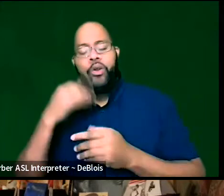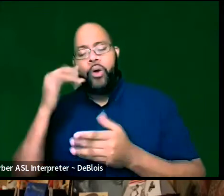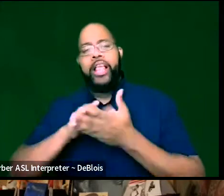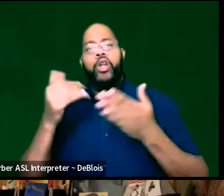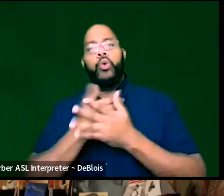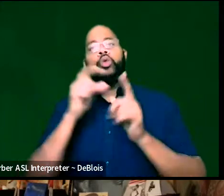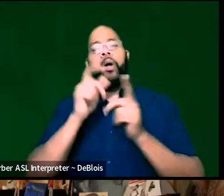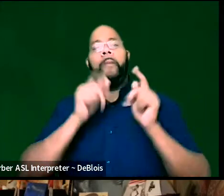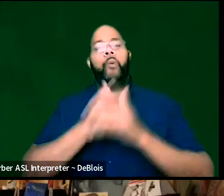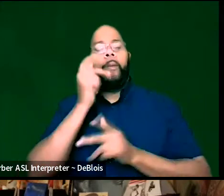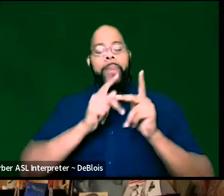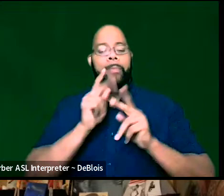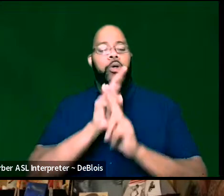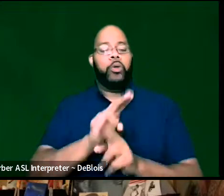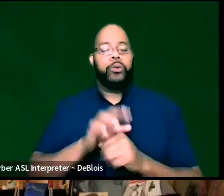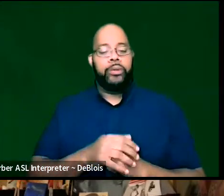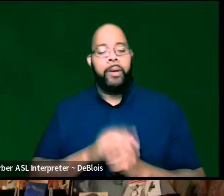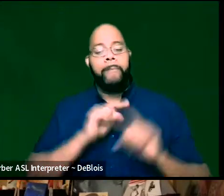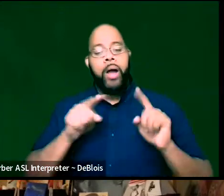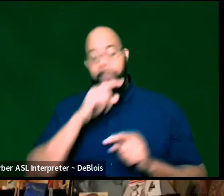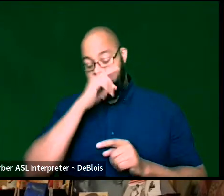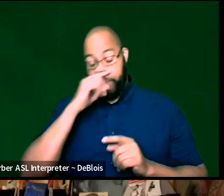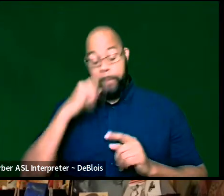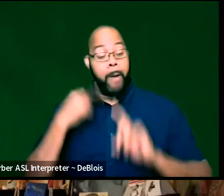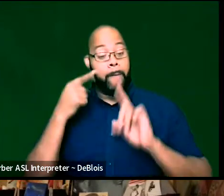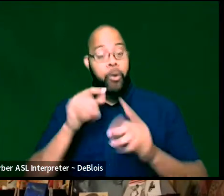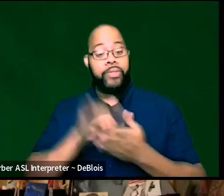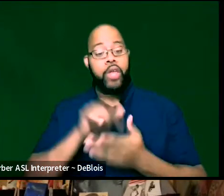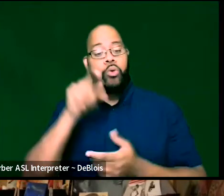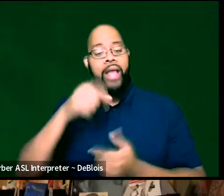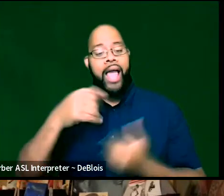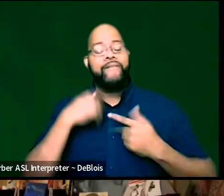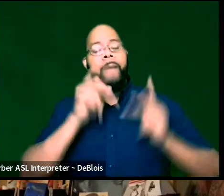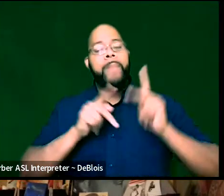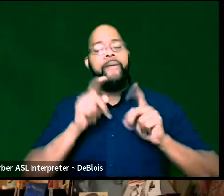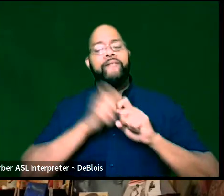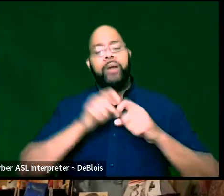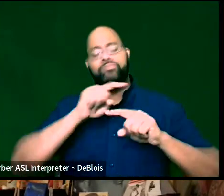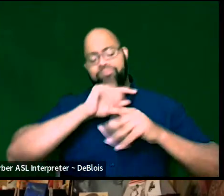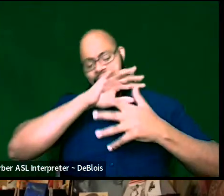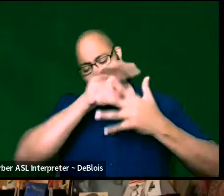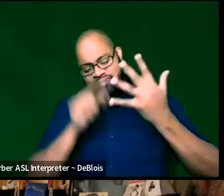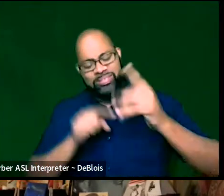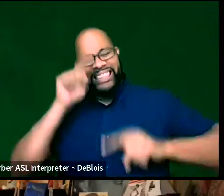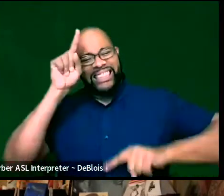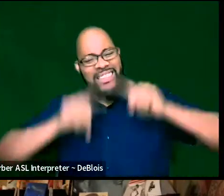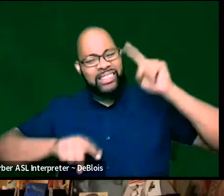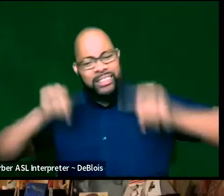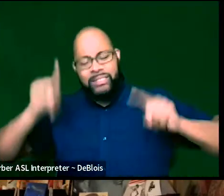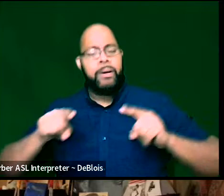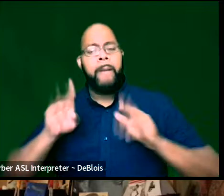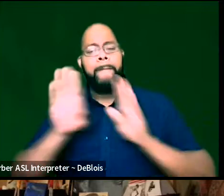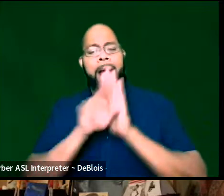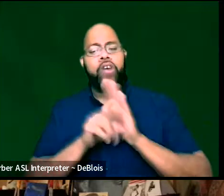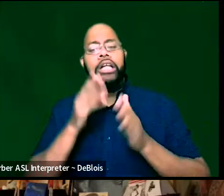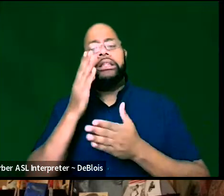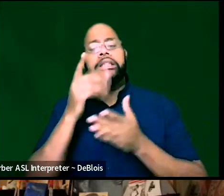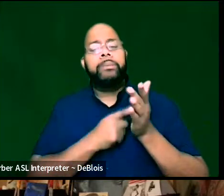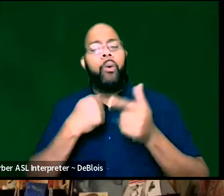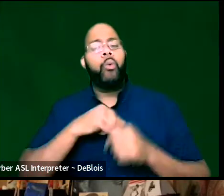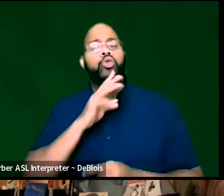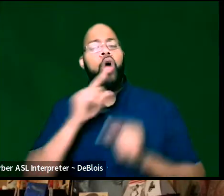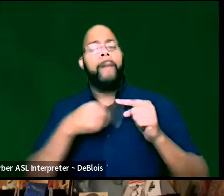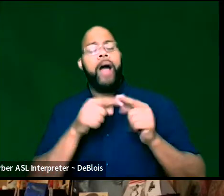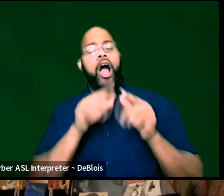most people are using. But the point is that you need to have people from a variety of backgrounds. And sometimes when we talk